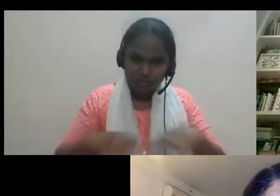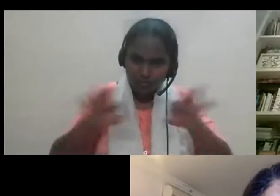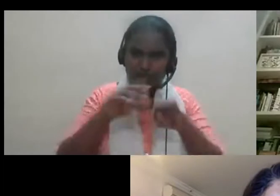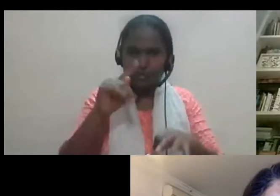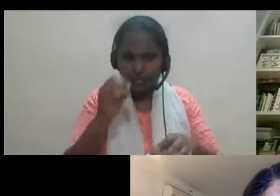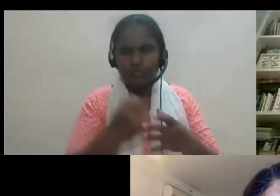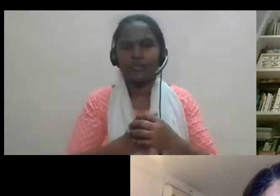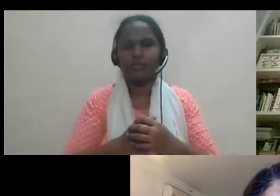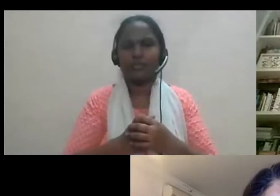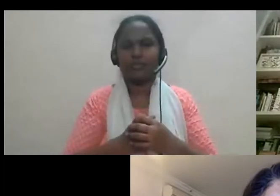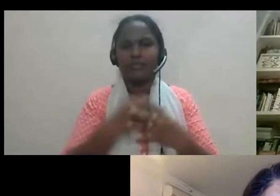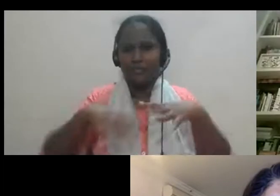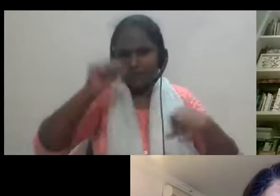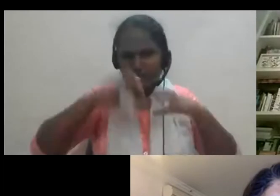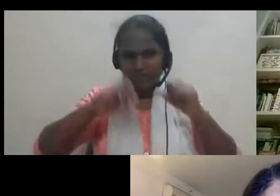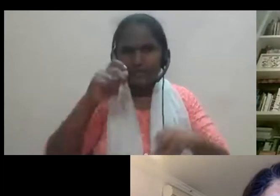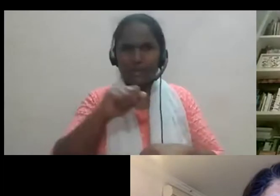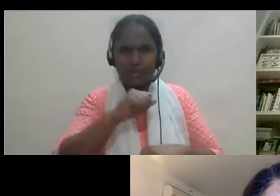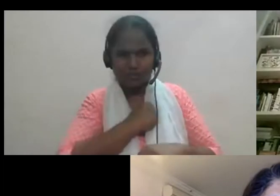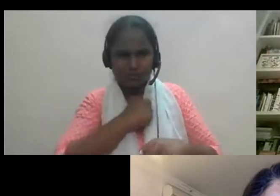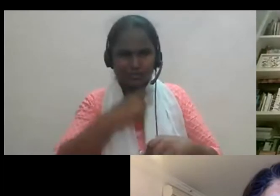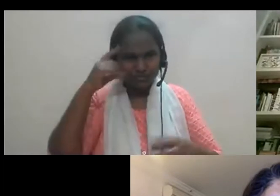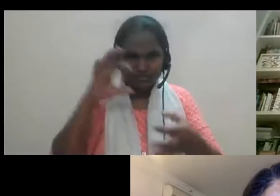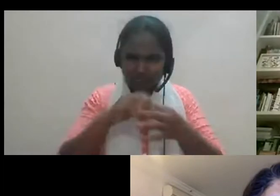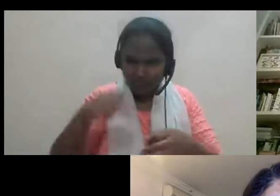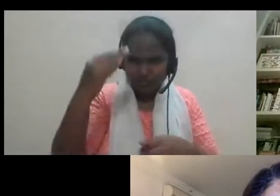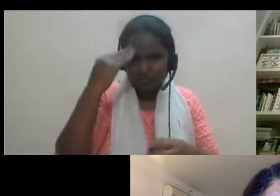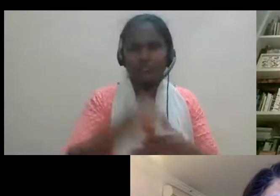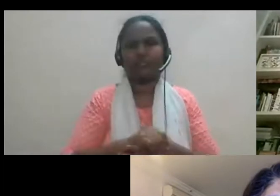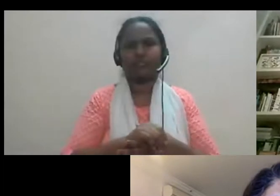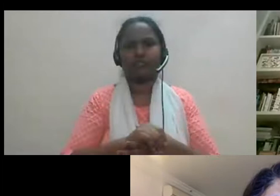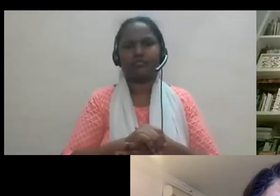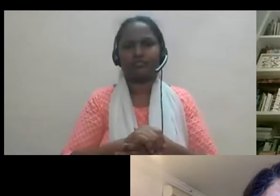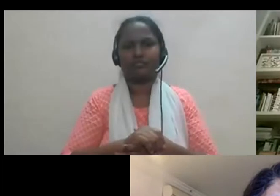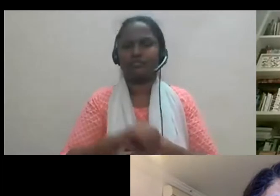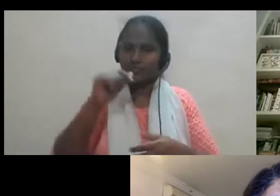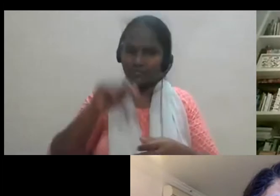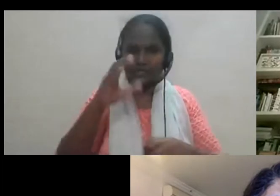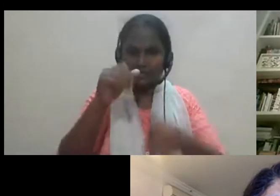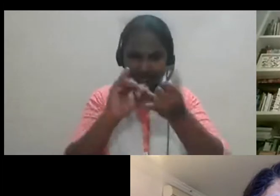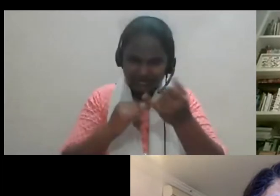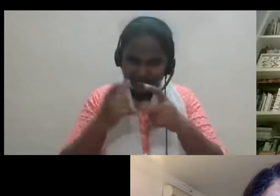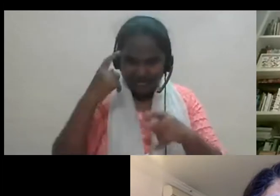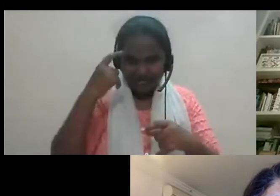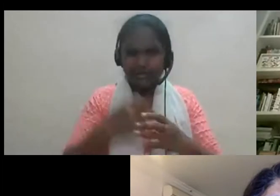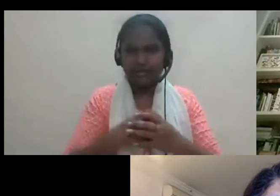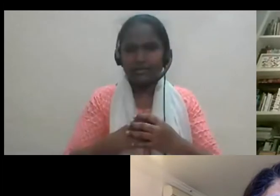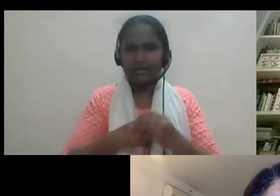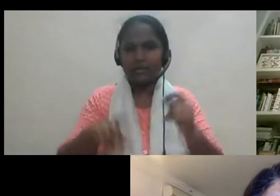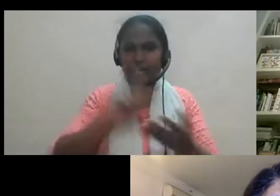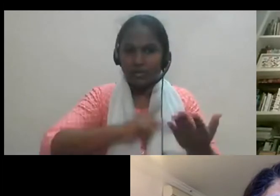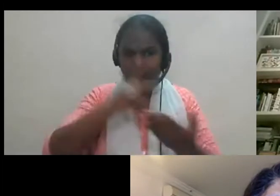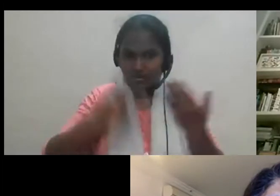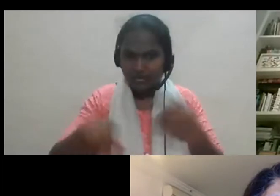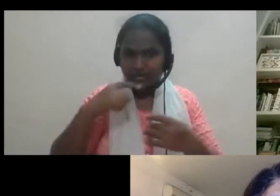to undertake it from our own perspective, no? So in the case of this program, which was